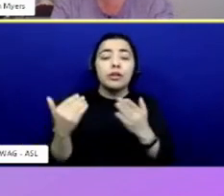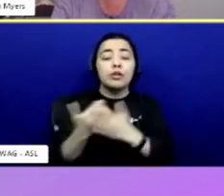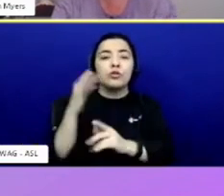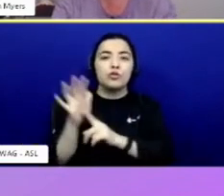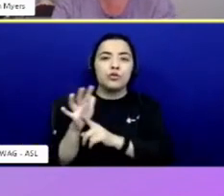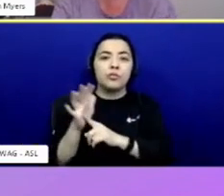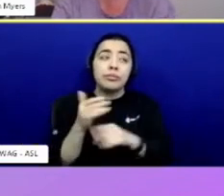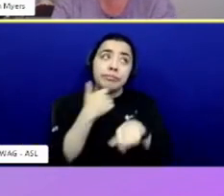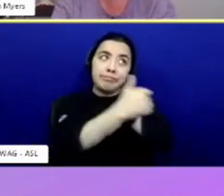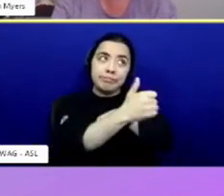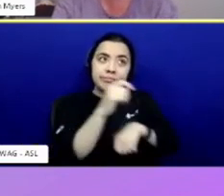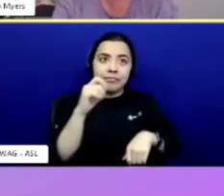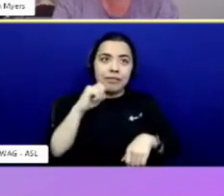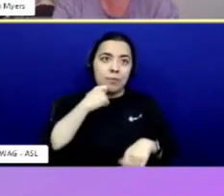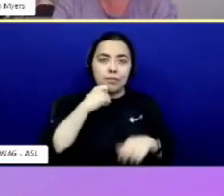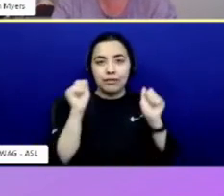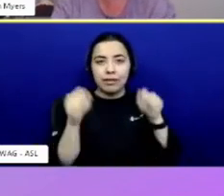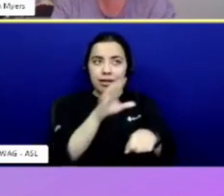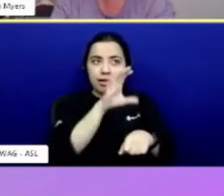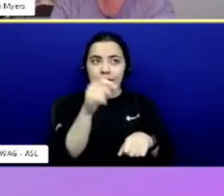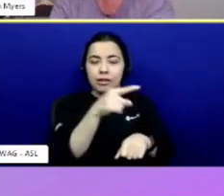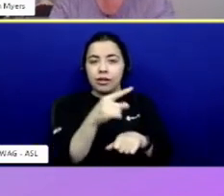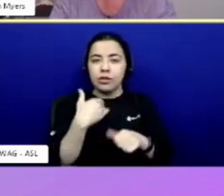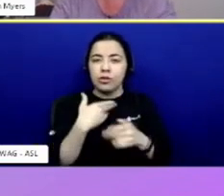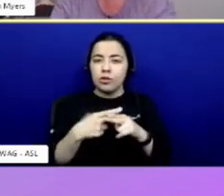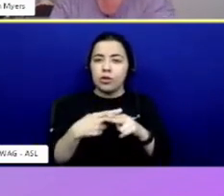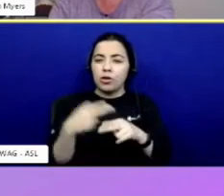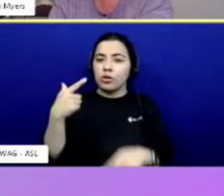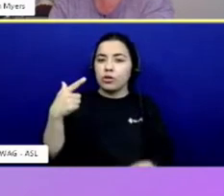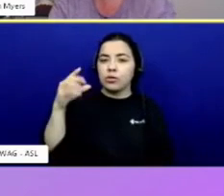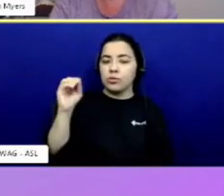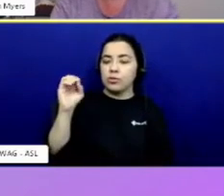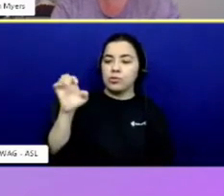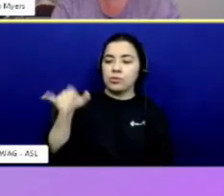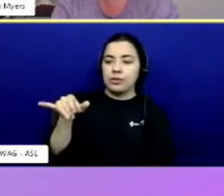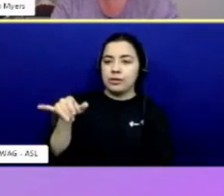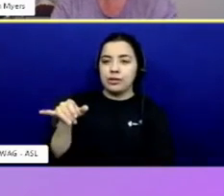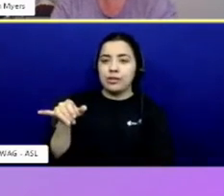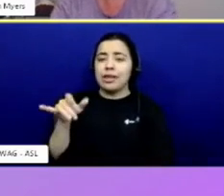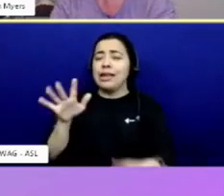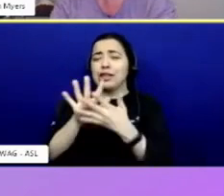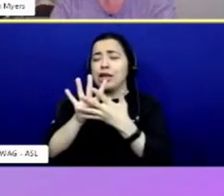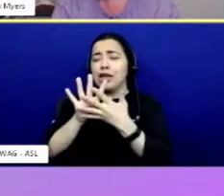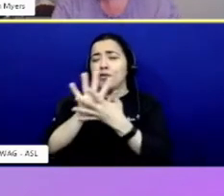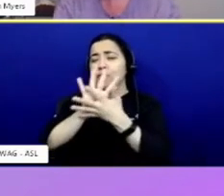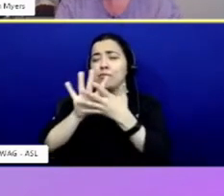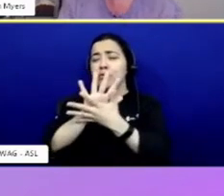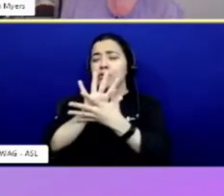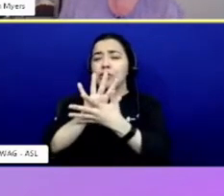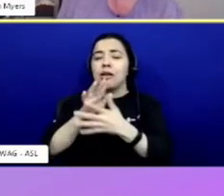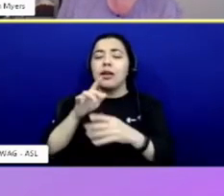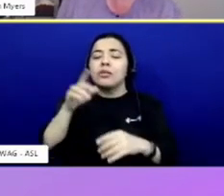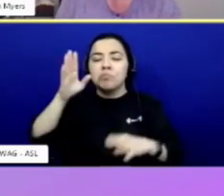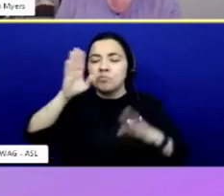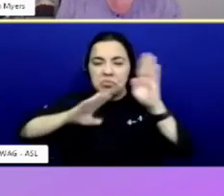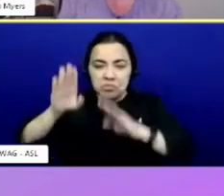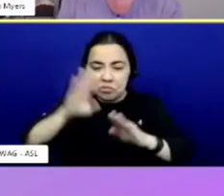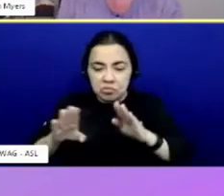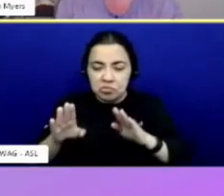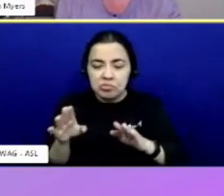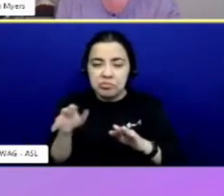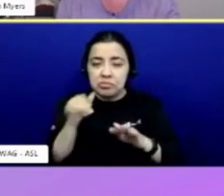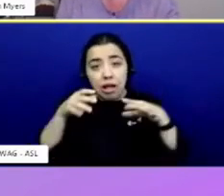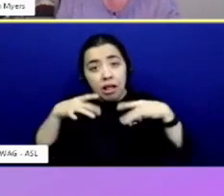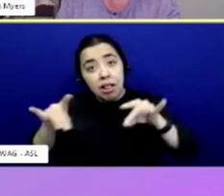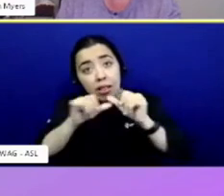the Graphical User Interface, or GUI. No worries, it'll never catch on. But it presented a new problem. How